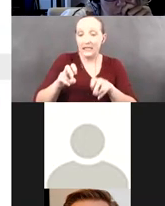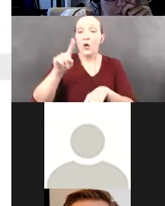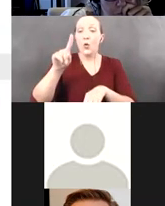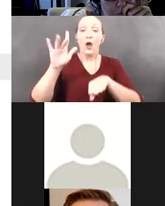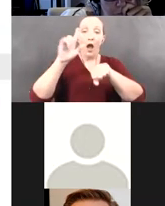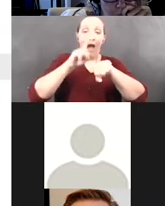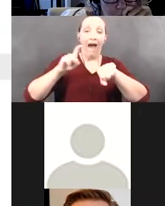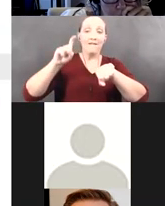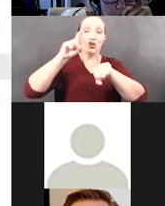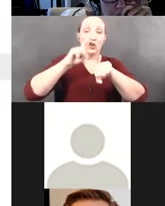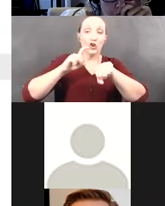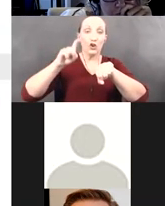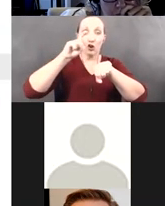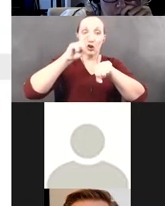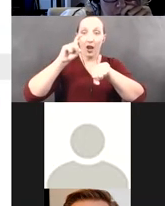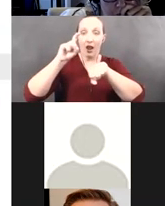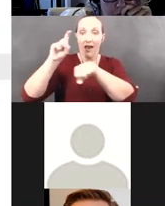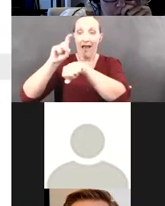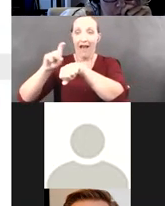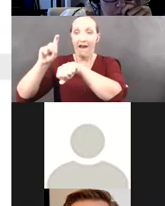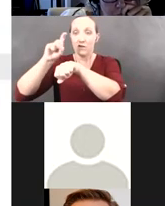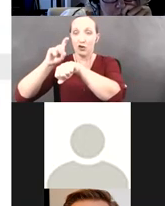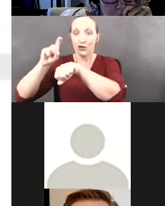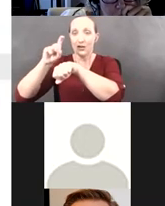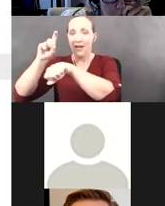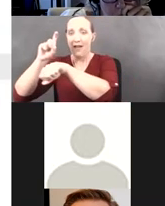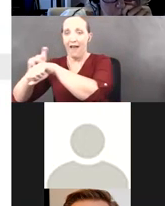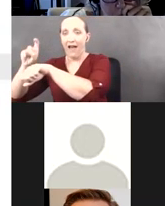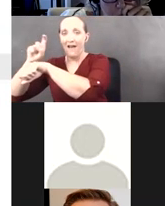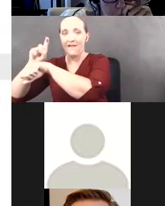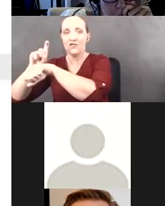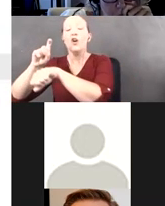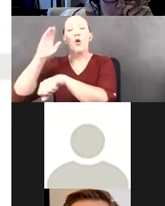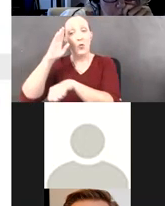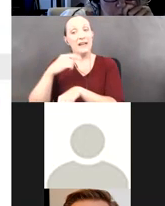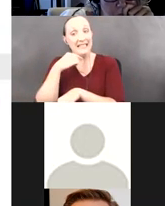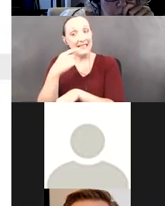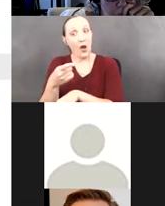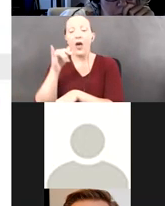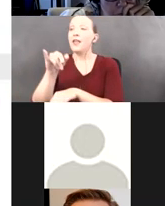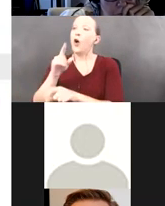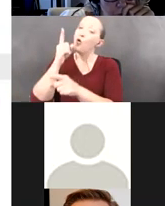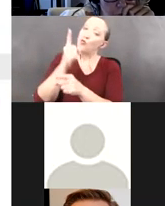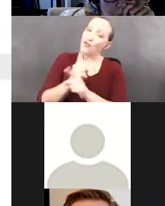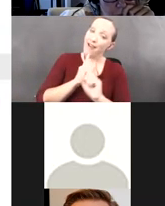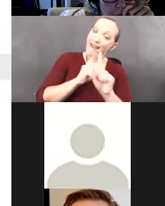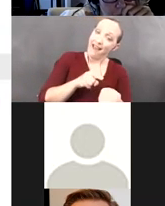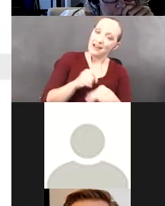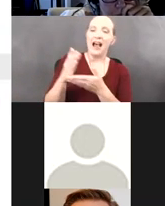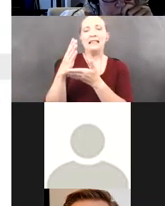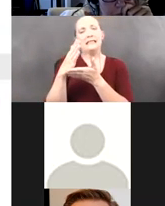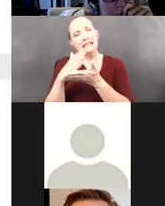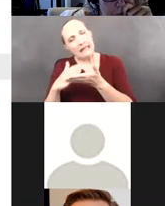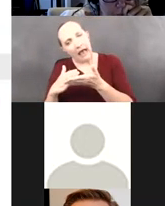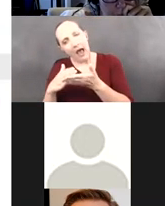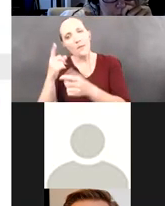circle examen. above each Si item, pone it will tell you whether el your botón child's sobre response was correct, cada partially pregunta, correct, va a